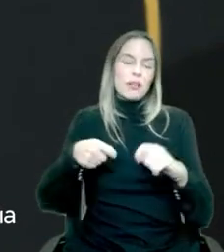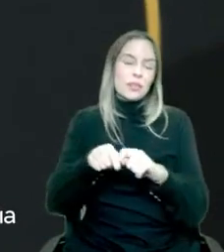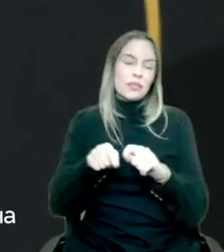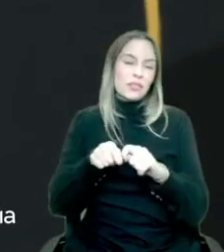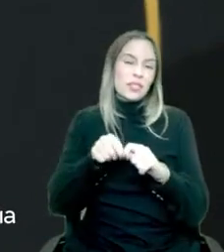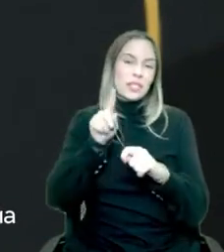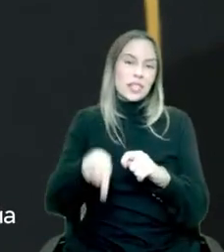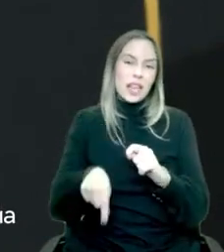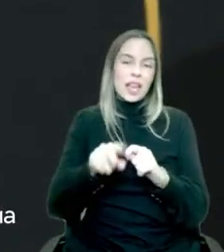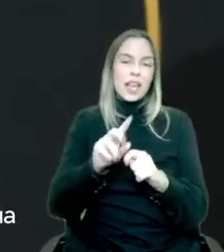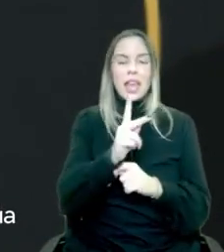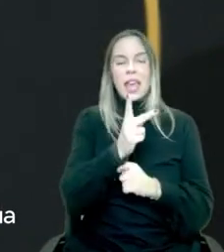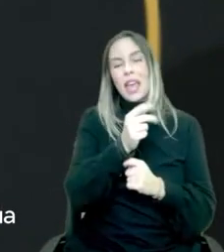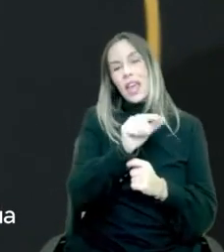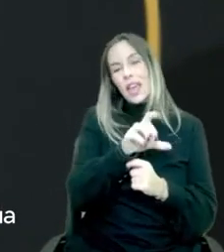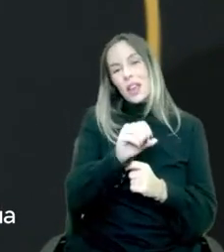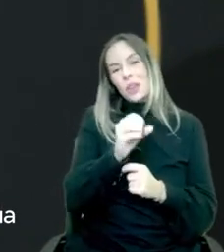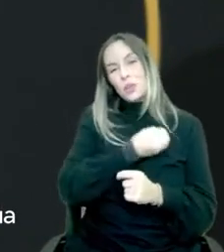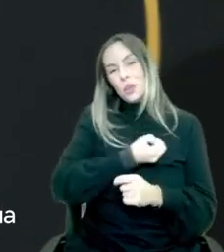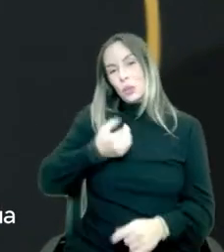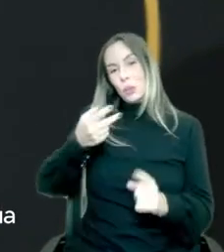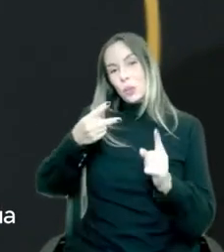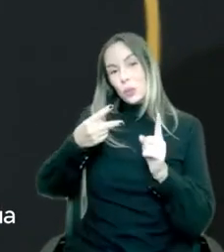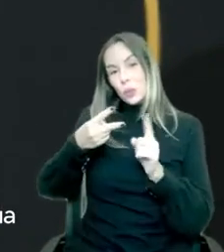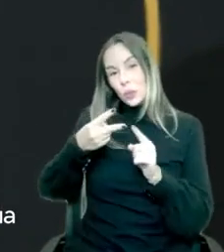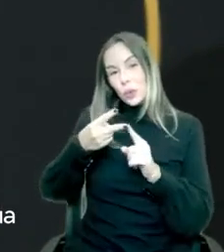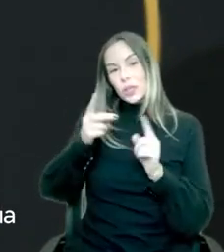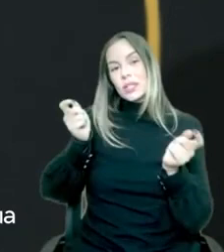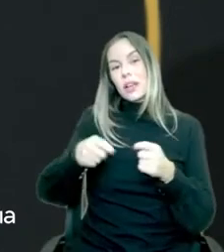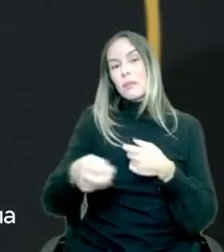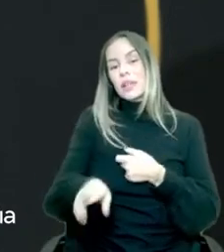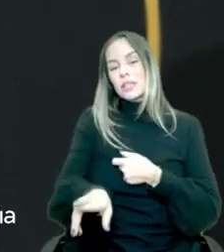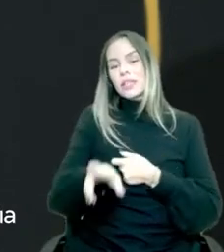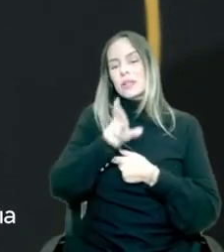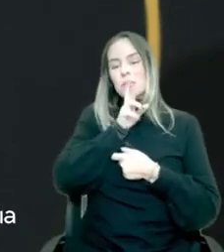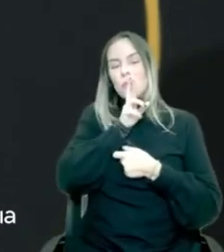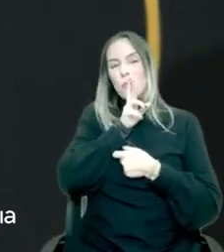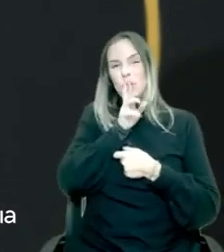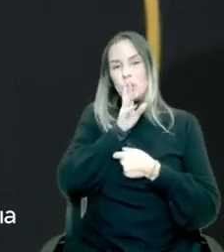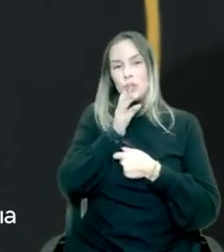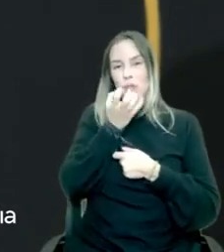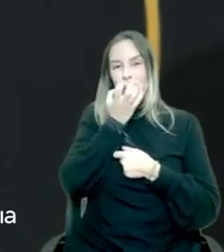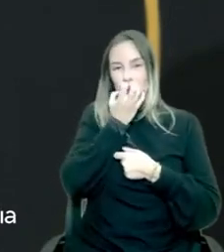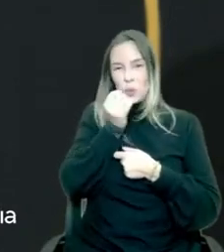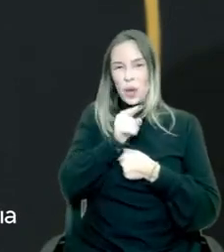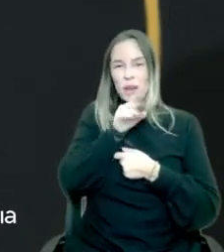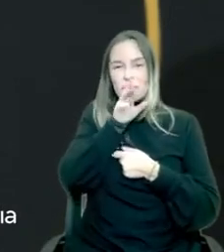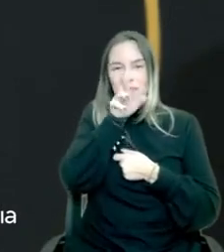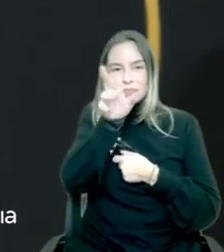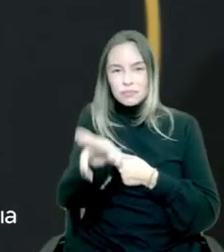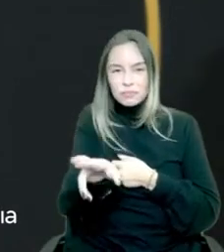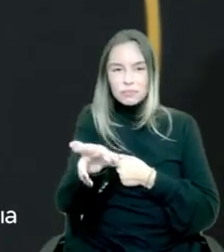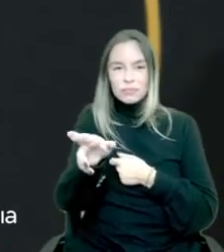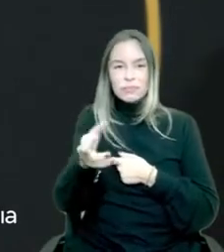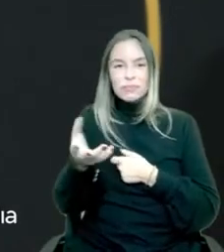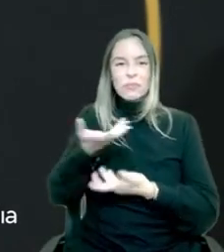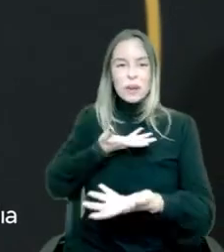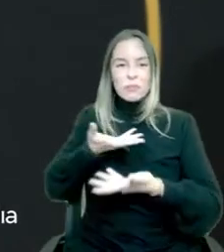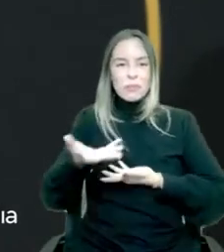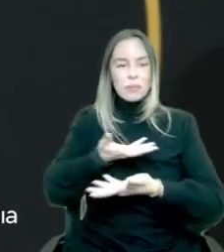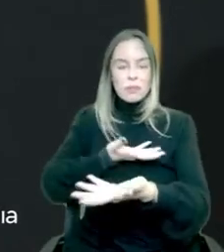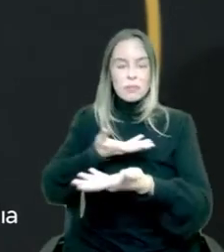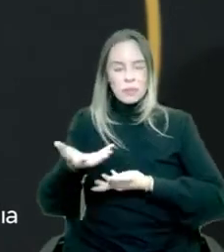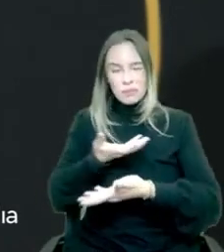communicate back to your dog. So it lets you communicate back to your dog, but it will communicate back to your dog automatically. So for example, it determines your